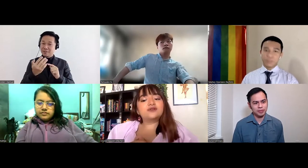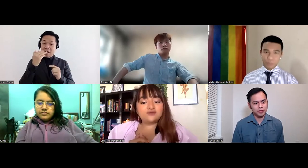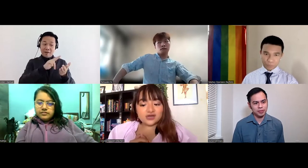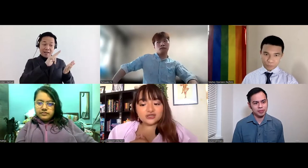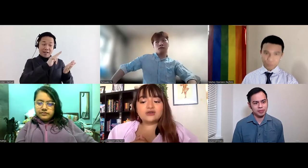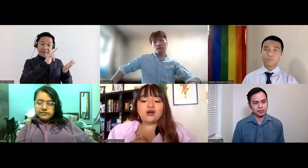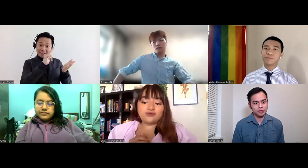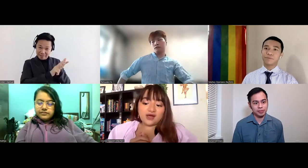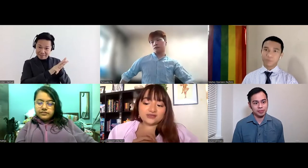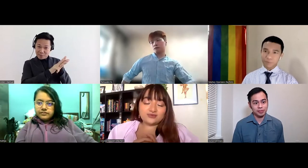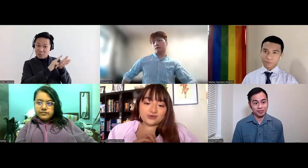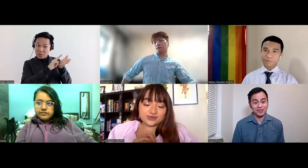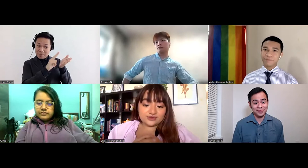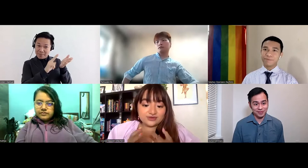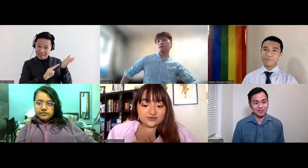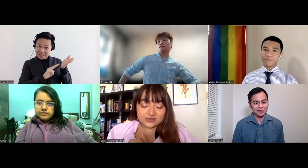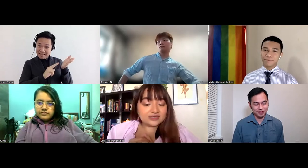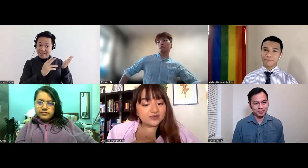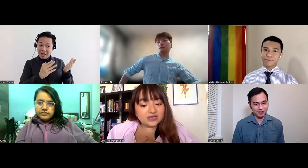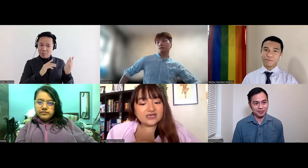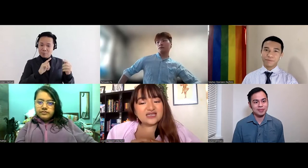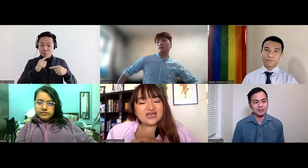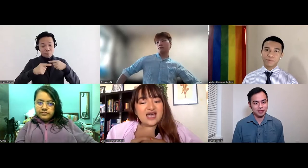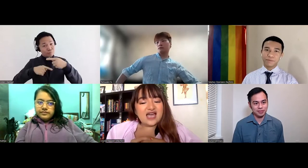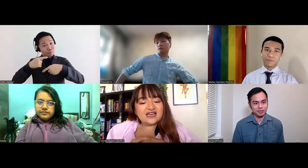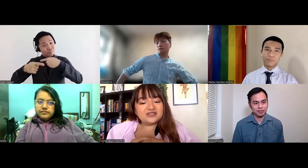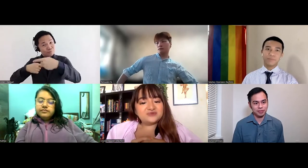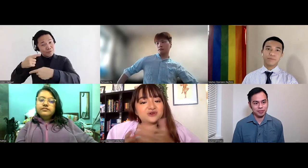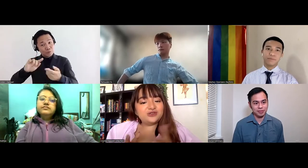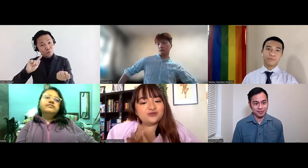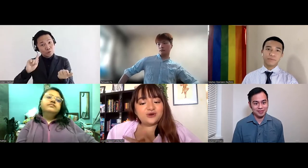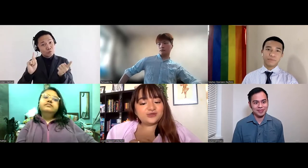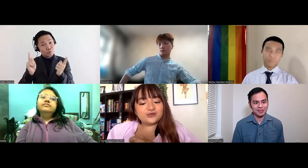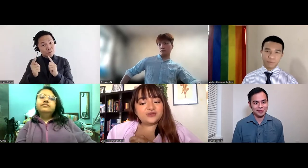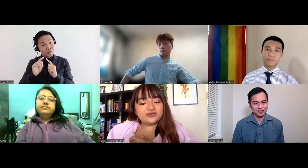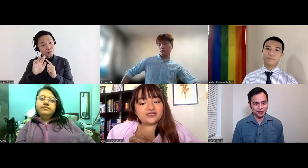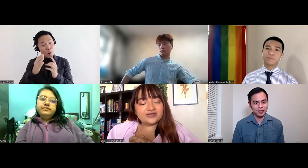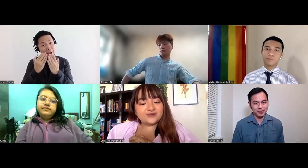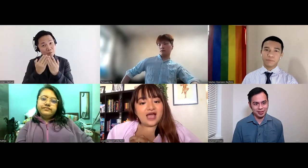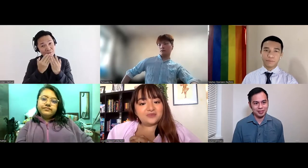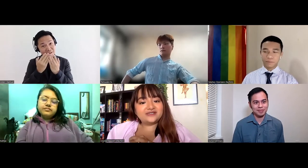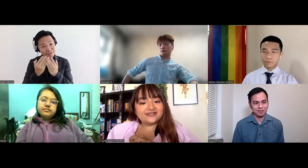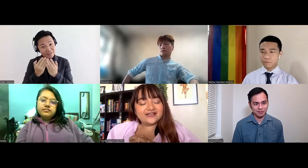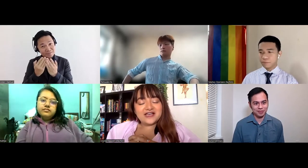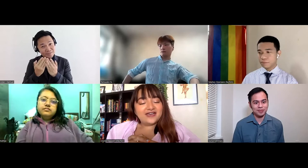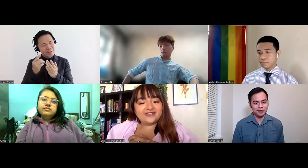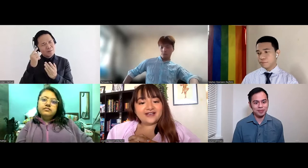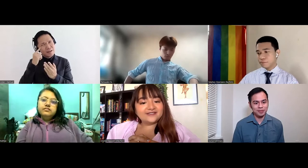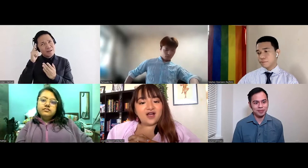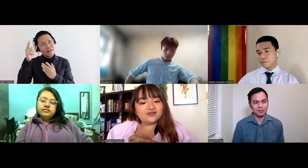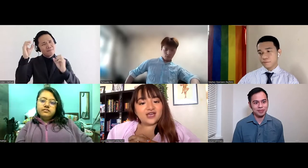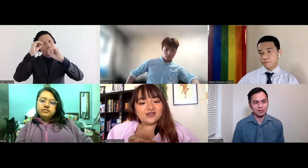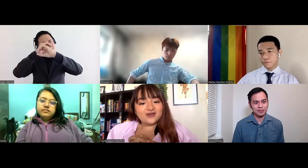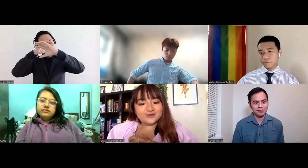of Convention on the Rights of Persons with Disabilities? And what do you personally predict will happen in the